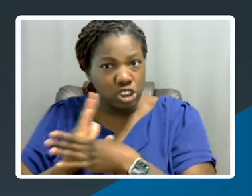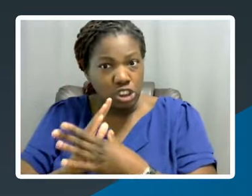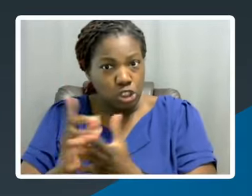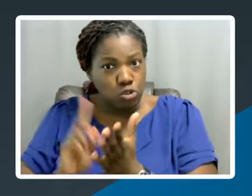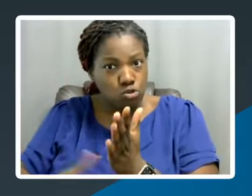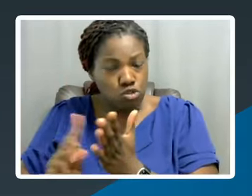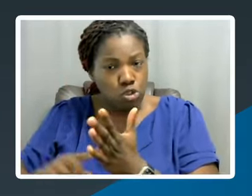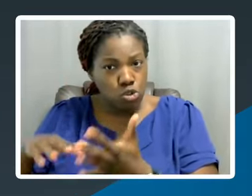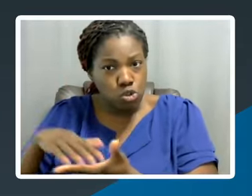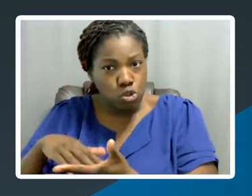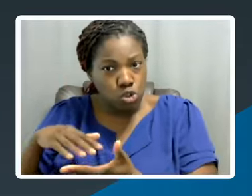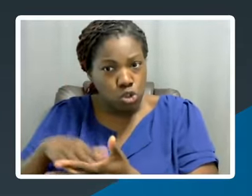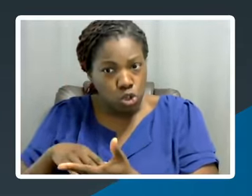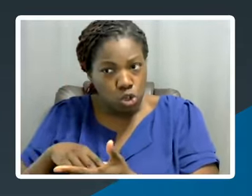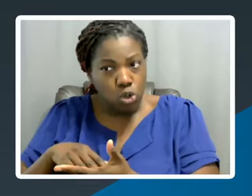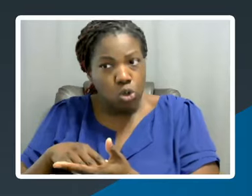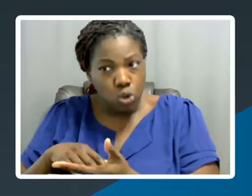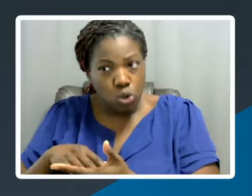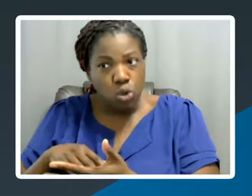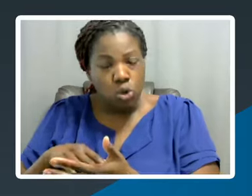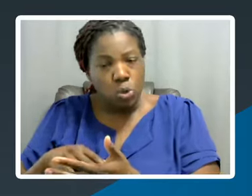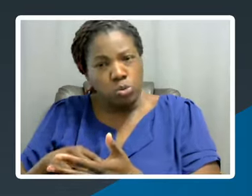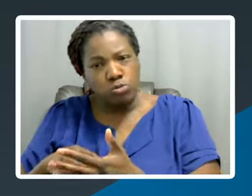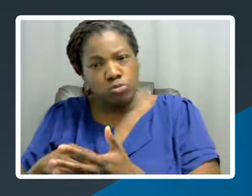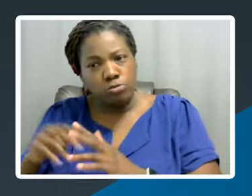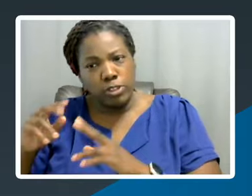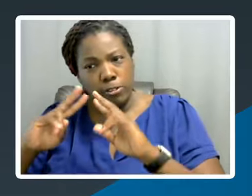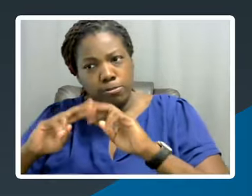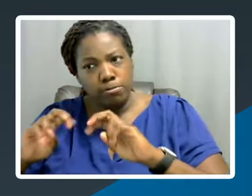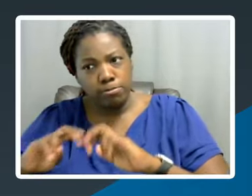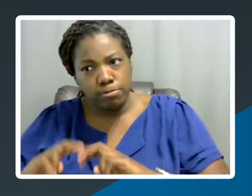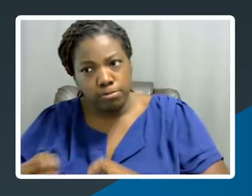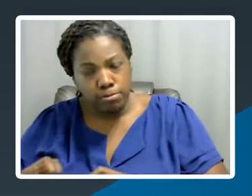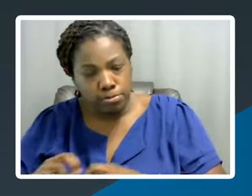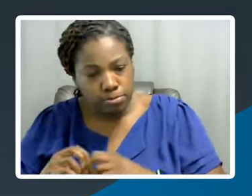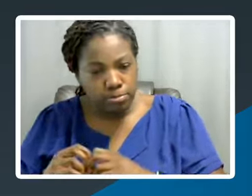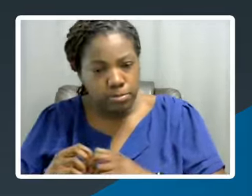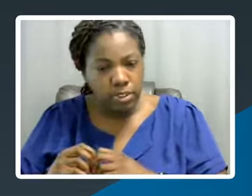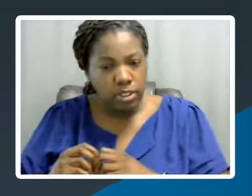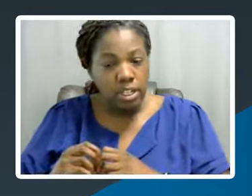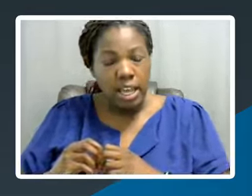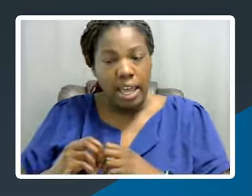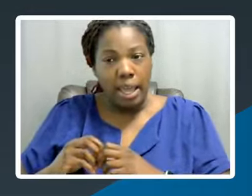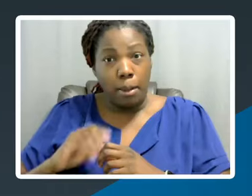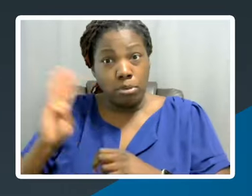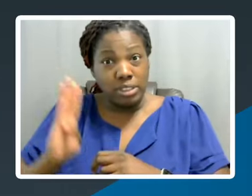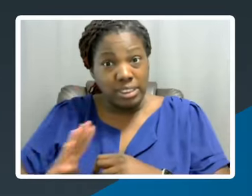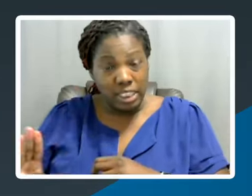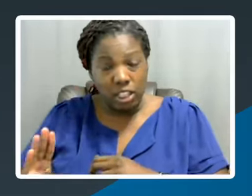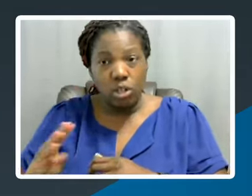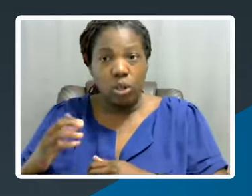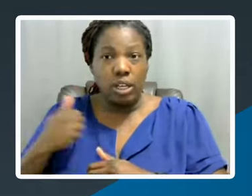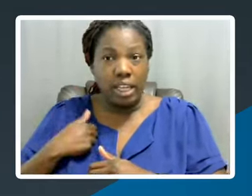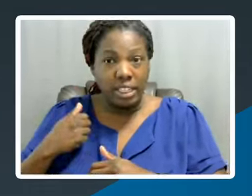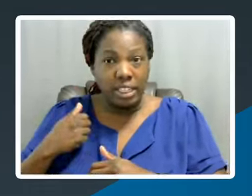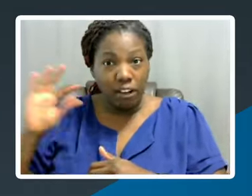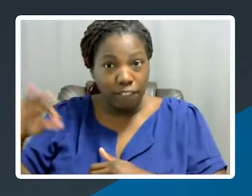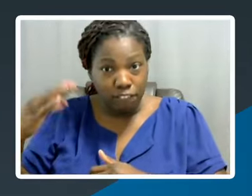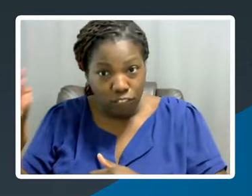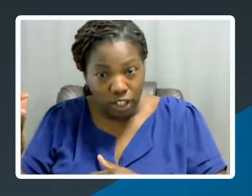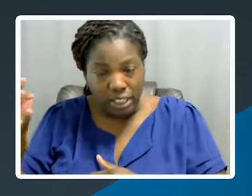with Gallup that looked at K-12 teachers in Brazil, Canada, France, and the United States